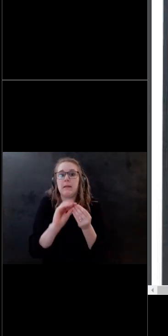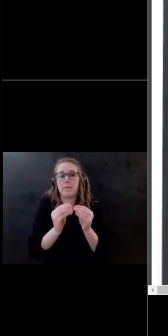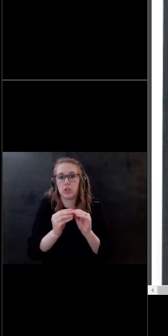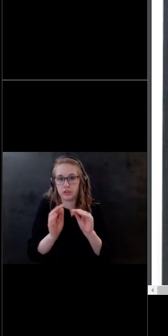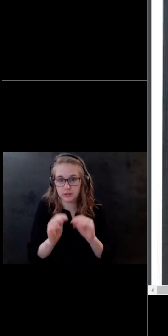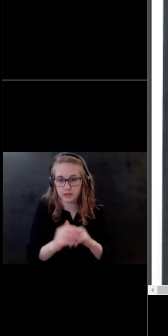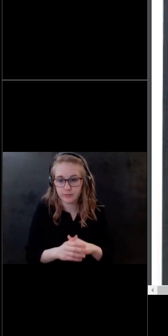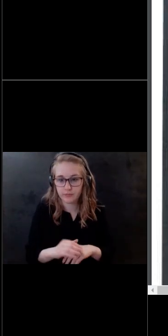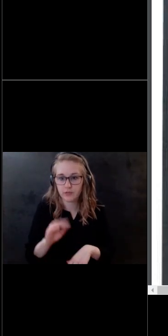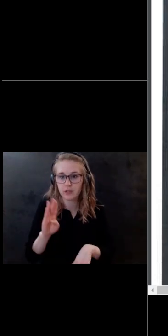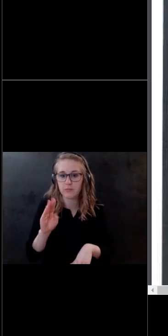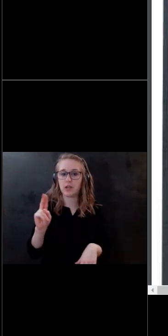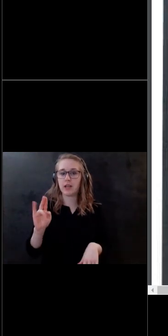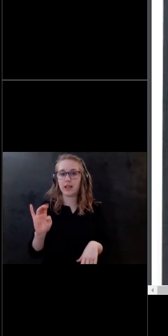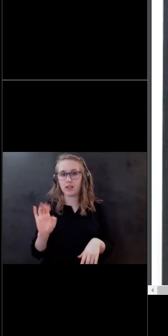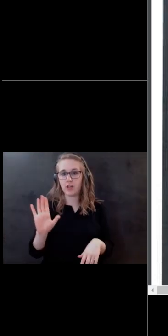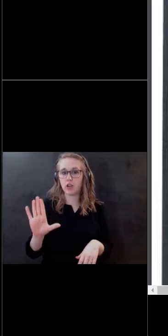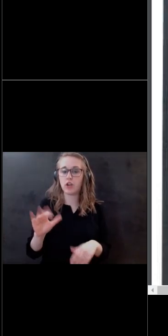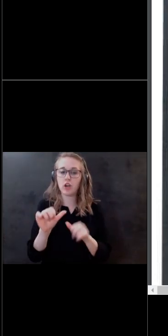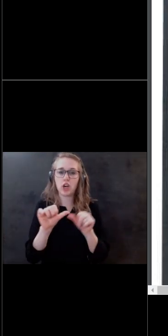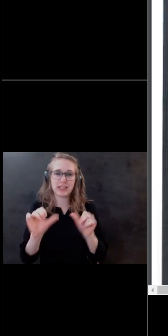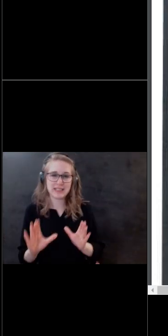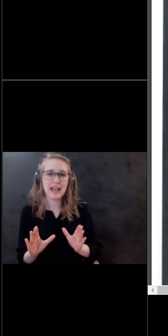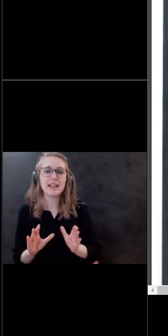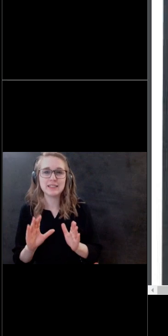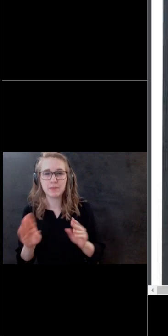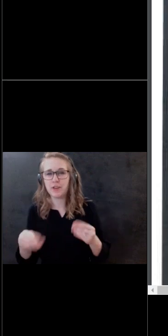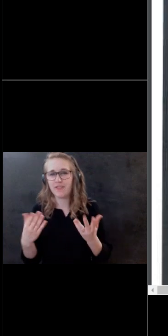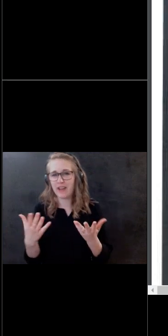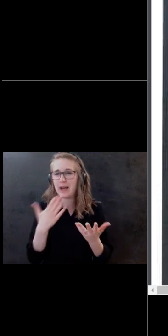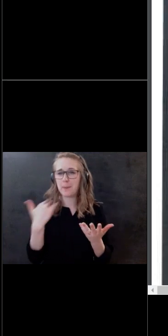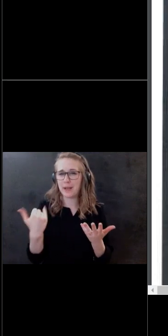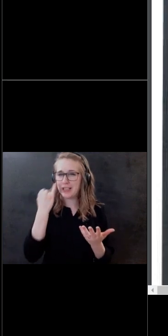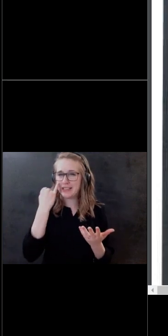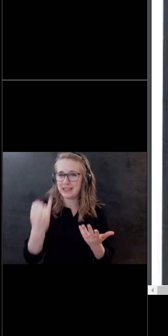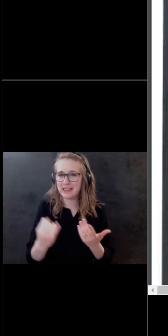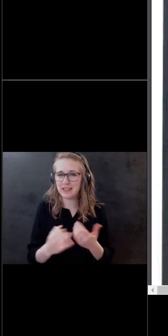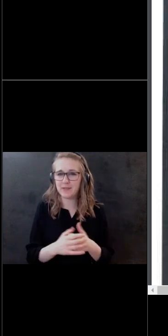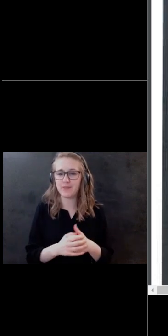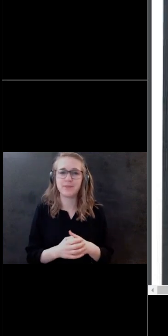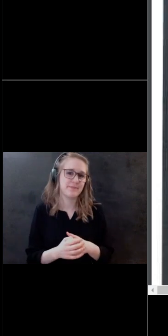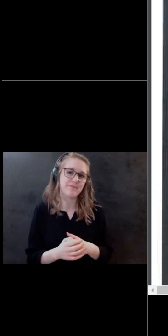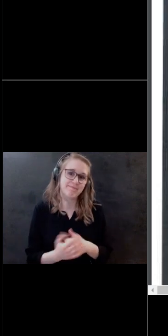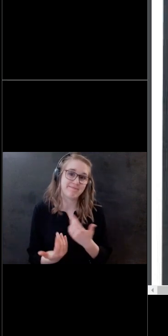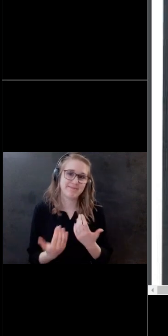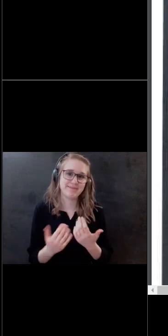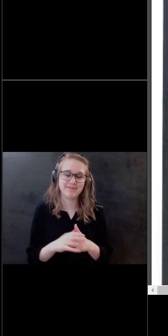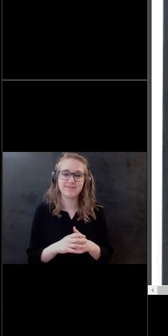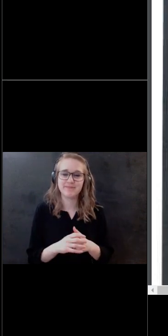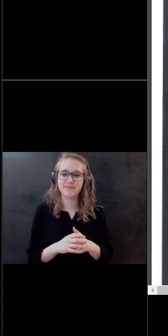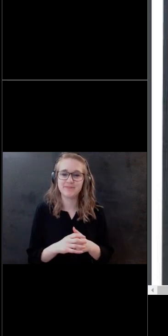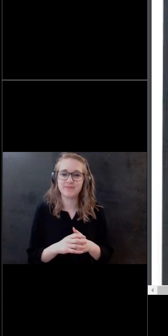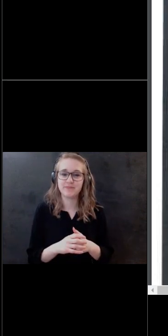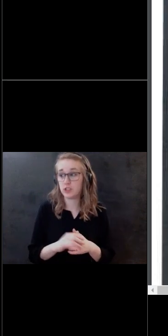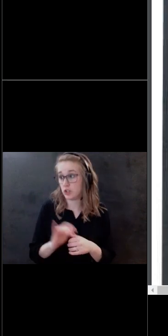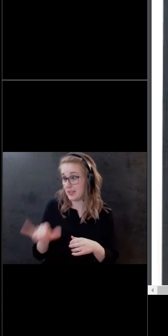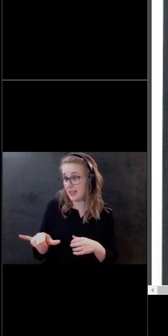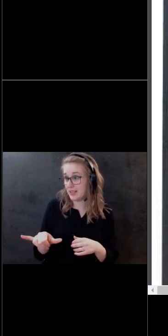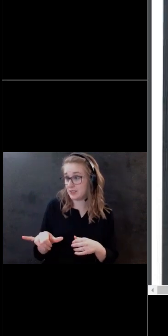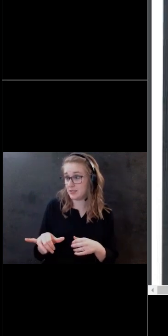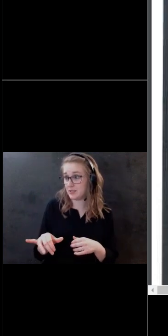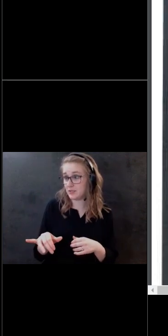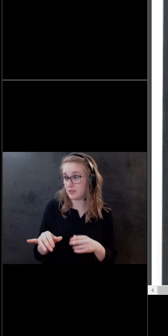Bonnie's architects can probably give us a better idea. But Yes. And that would just be for a.